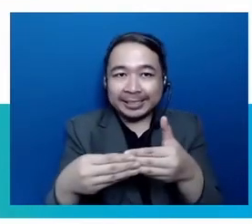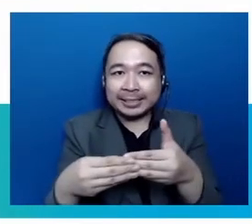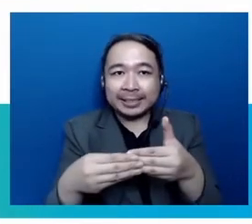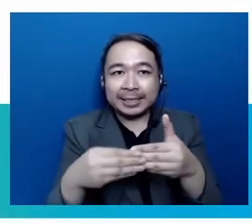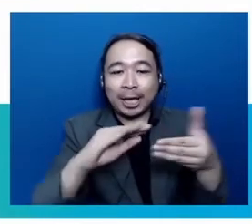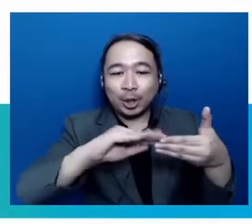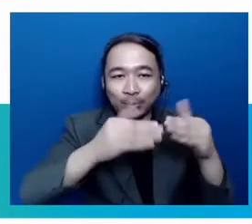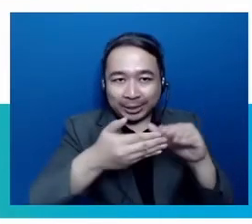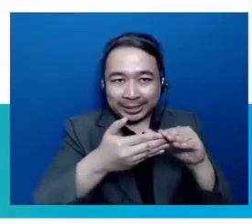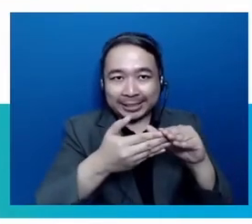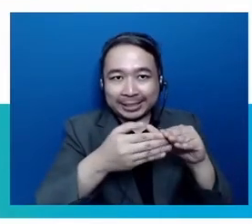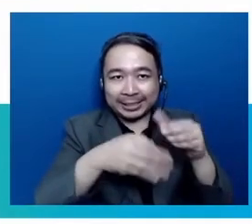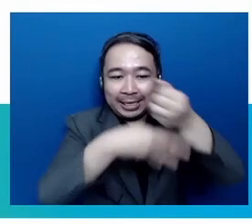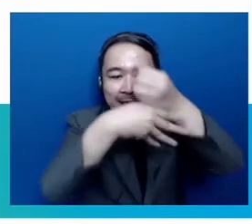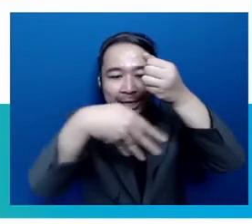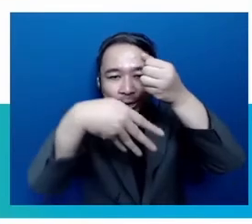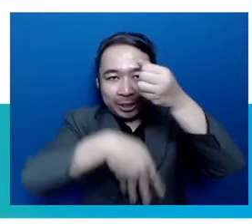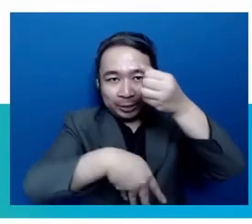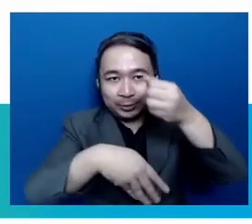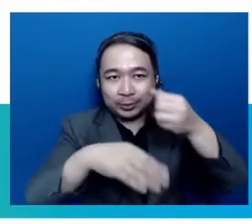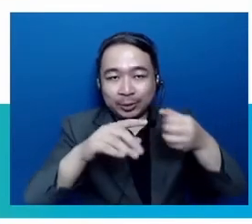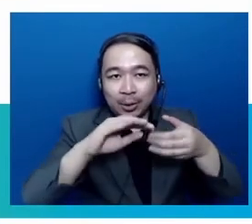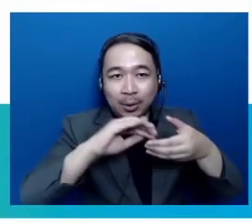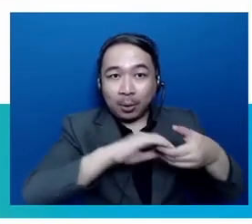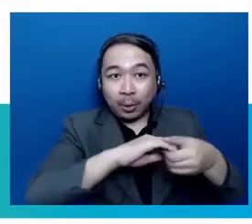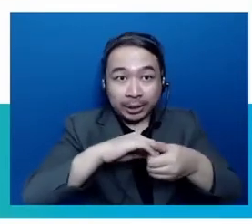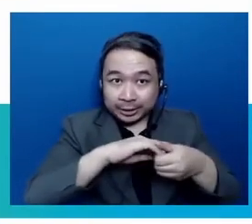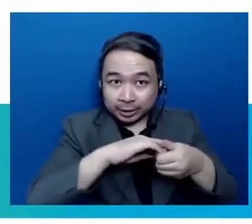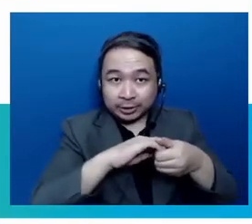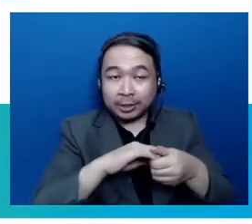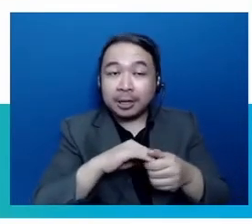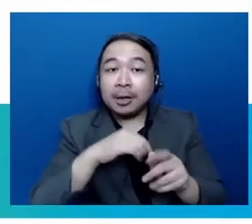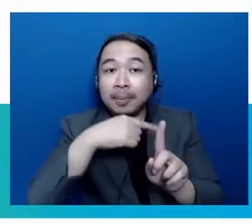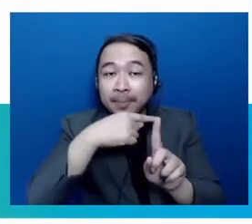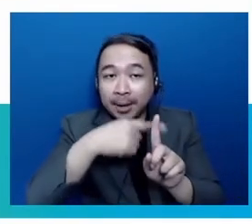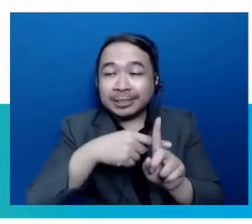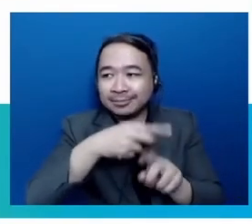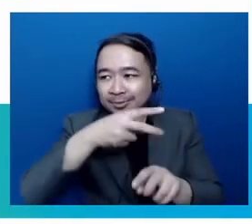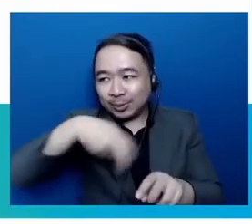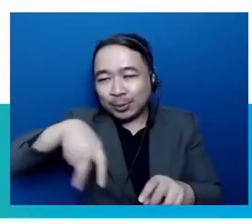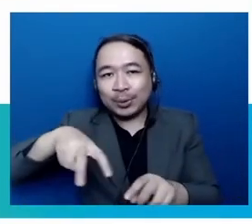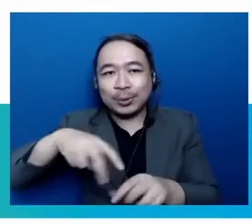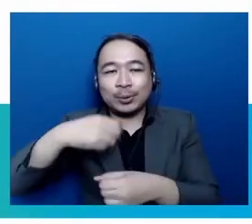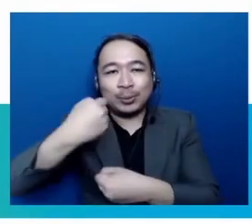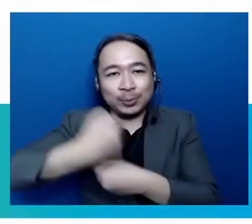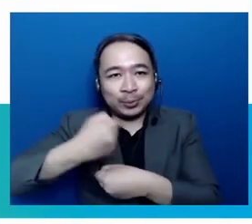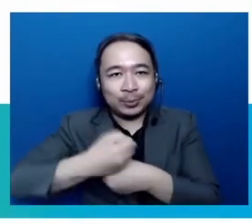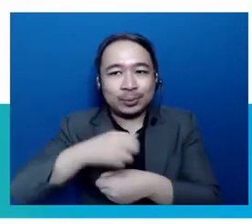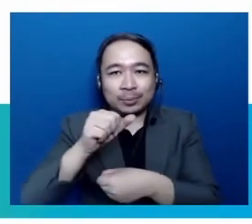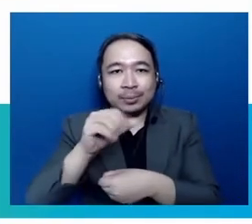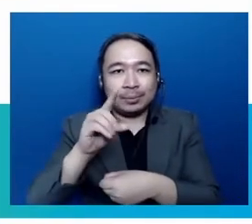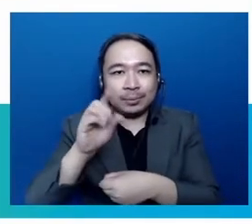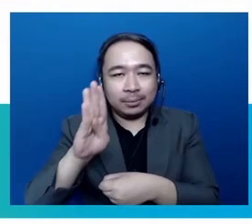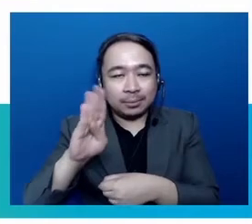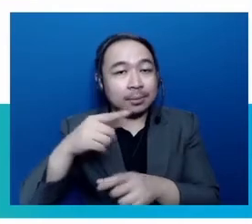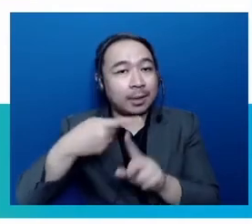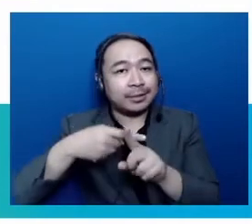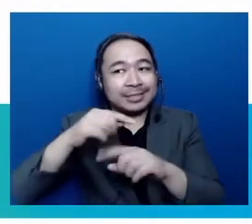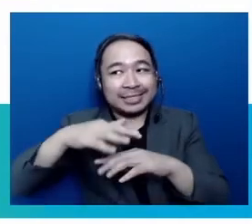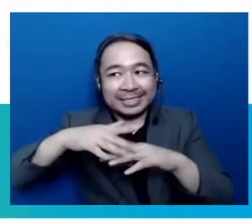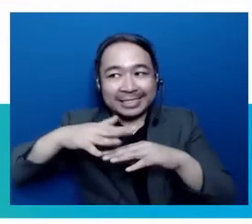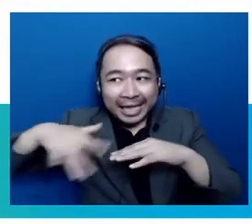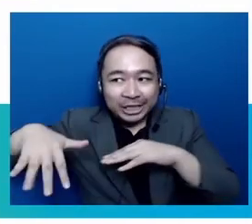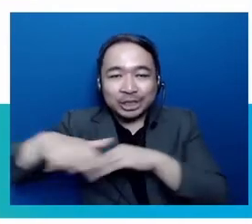also had the opportunity to work in the Asian Development Bank and in the Oceans programs of the Asian Development Bank. So I have